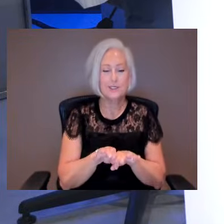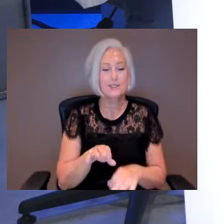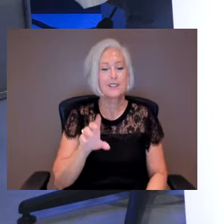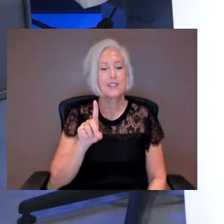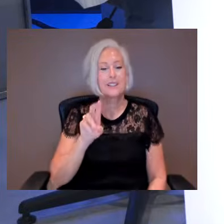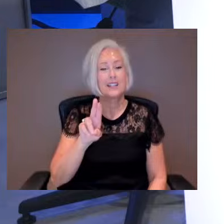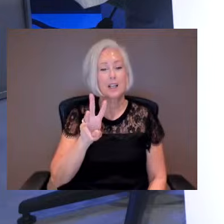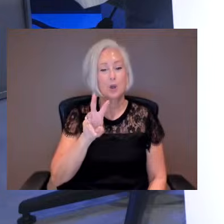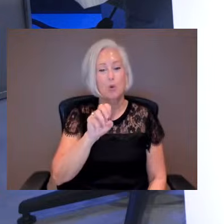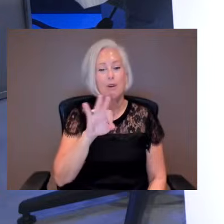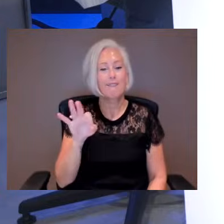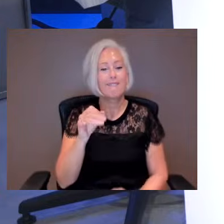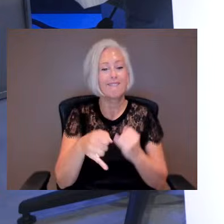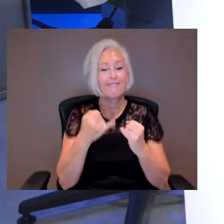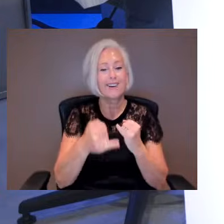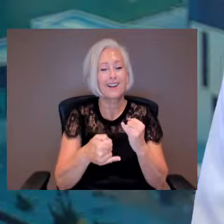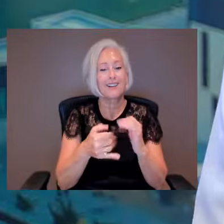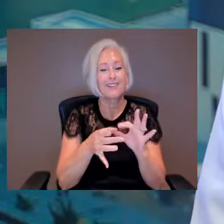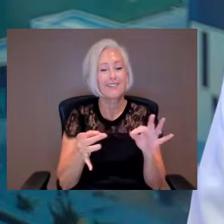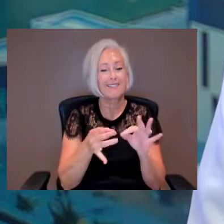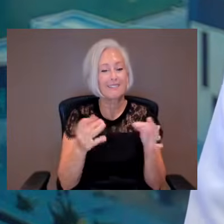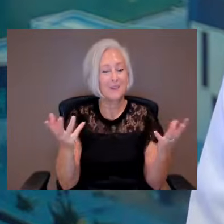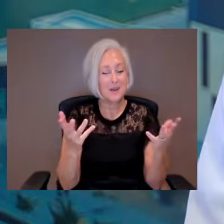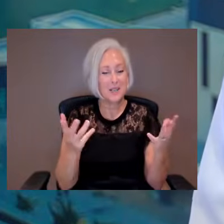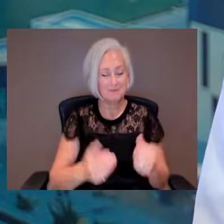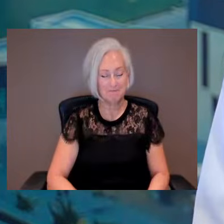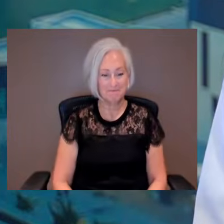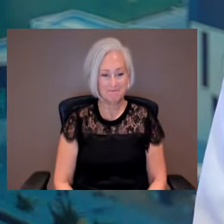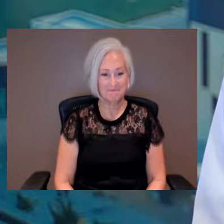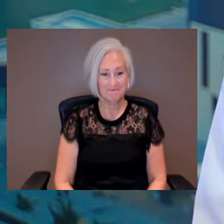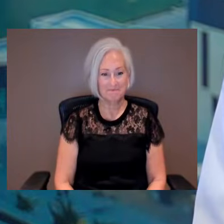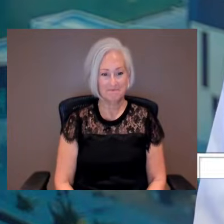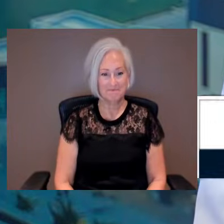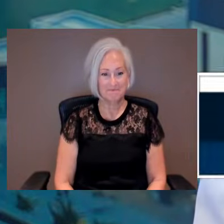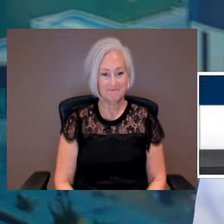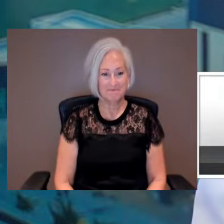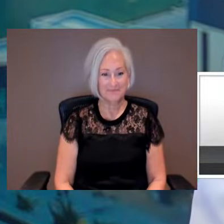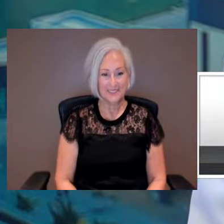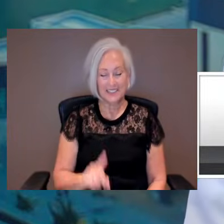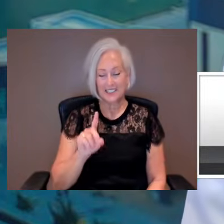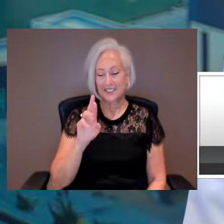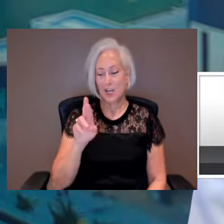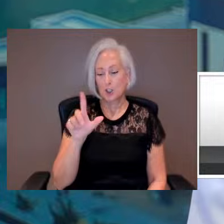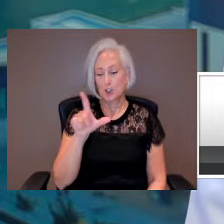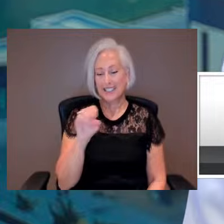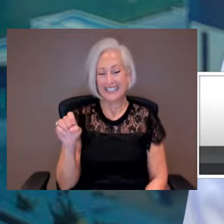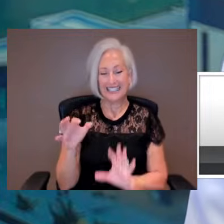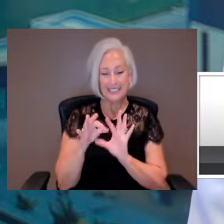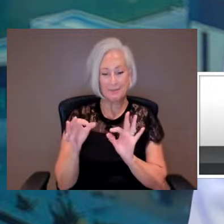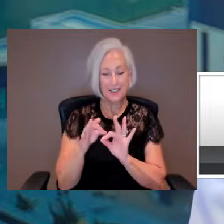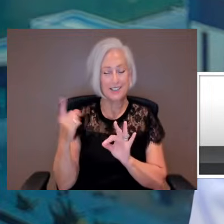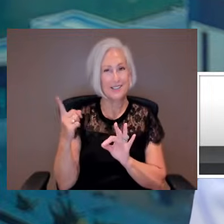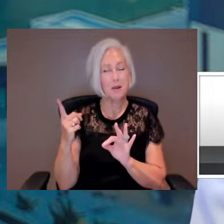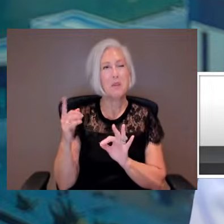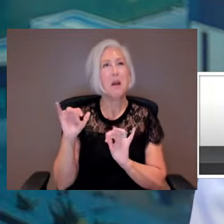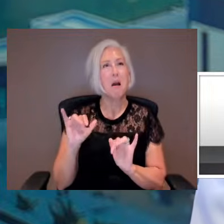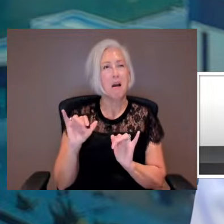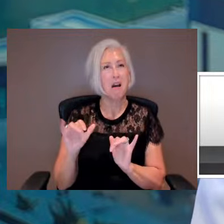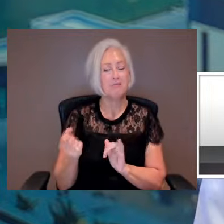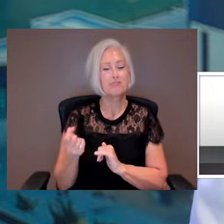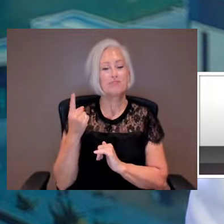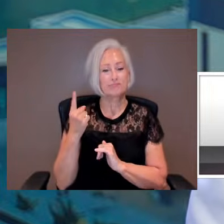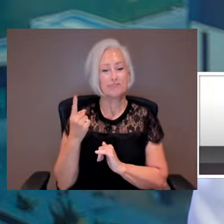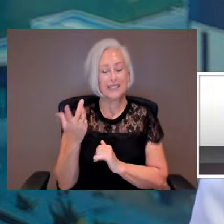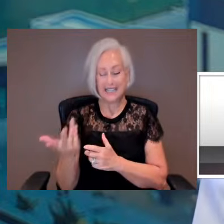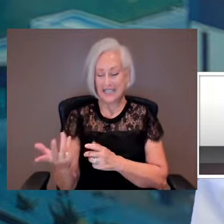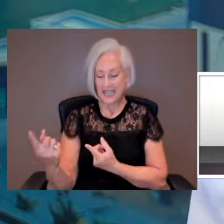big takeaway today? Well, I do think that, something Dr. Lee mentioned really resonated with me, which is that coming to a comprehensive cancer center,